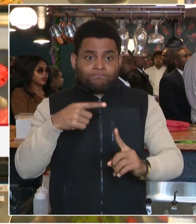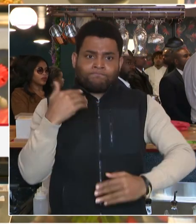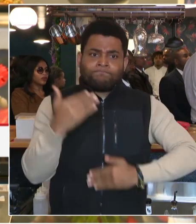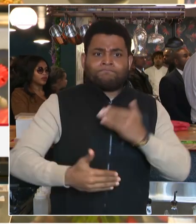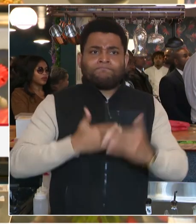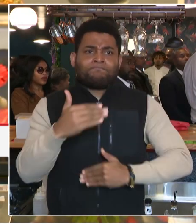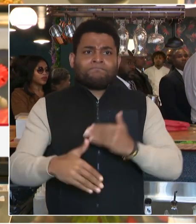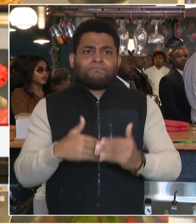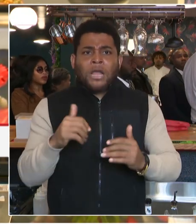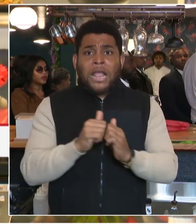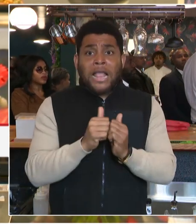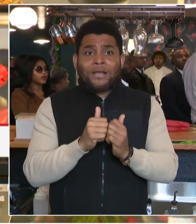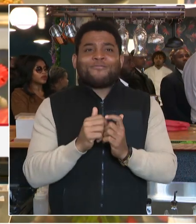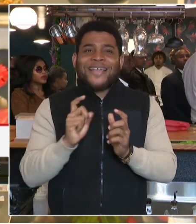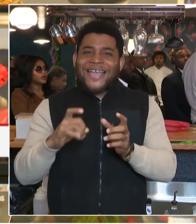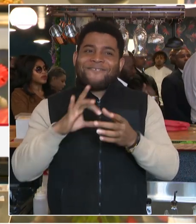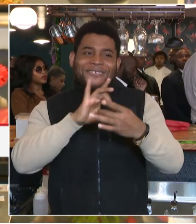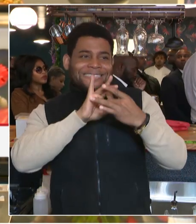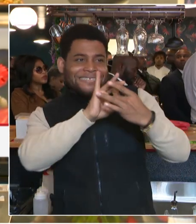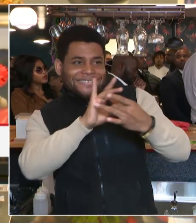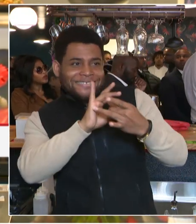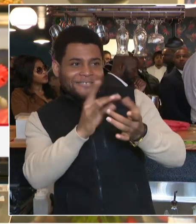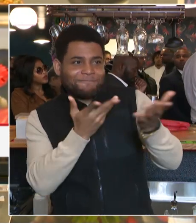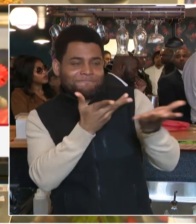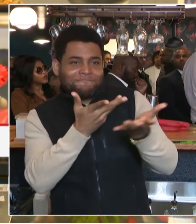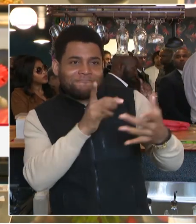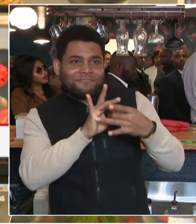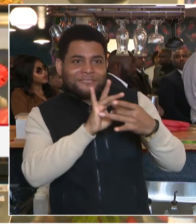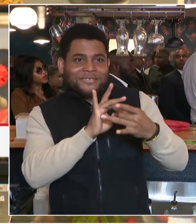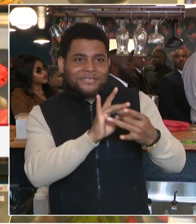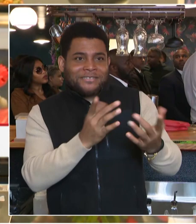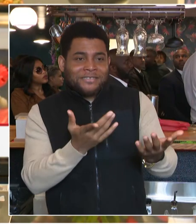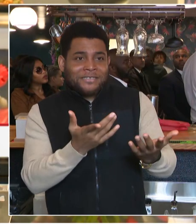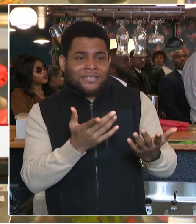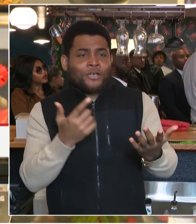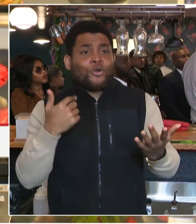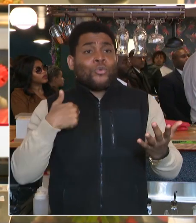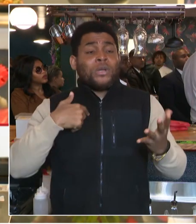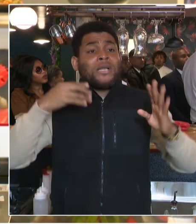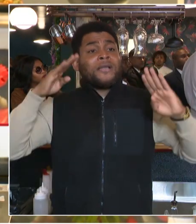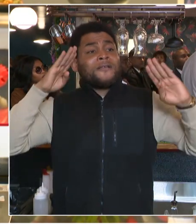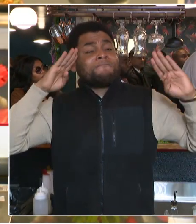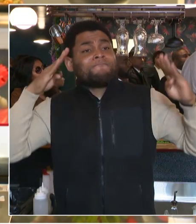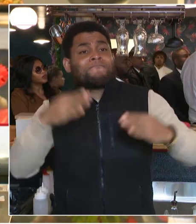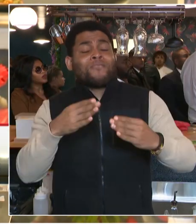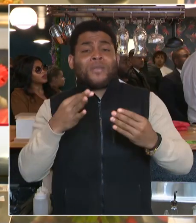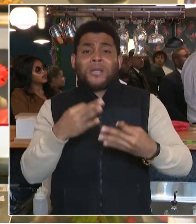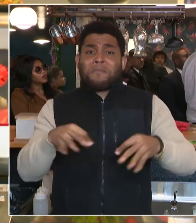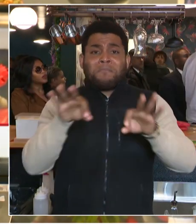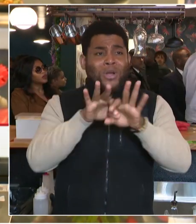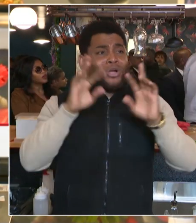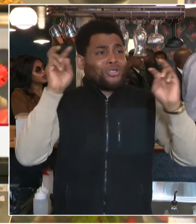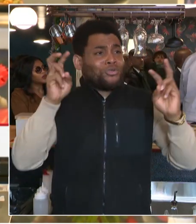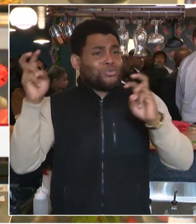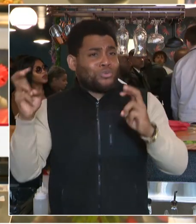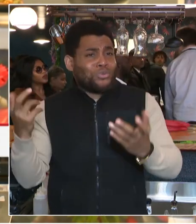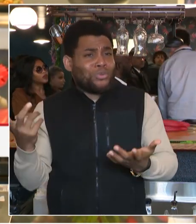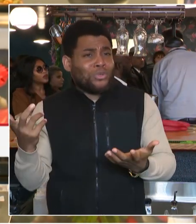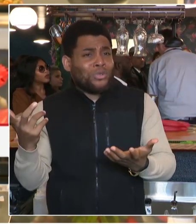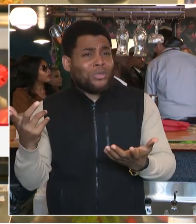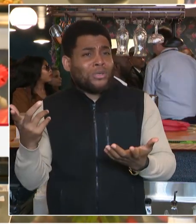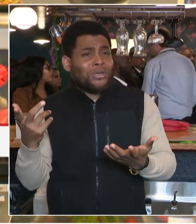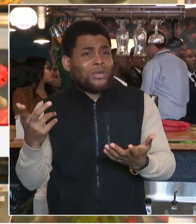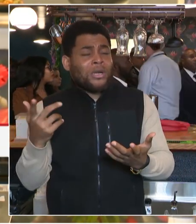what some people think is it is the issue of our time. And that is how we have in the district